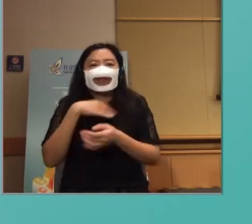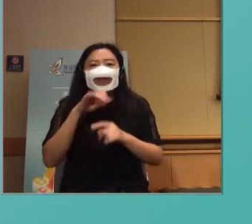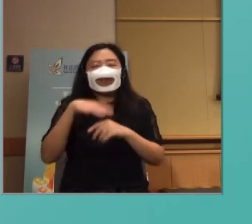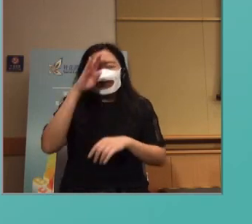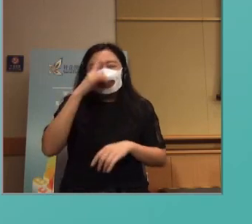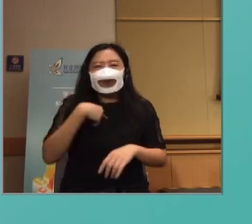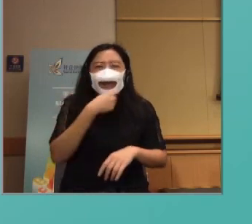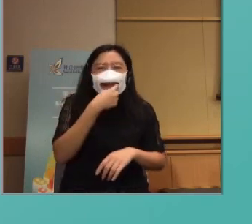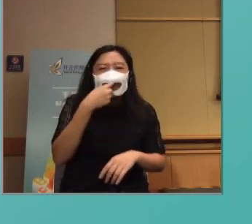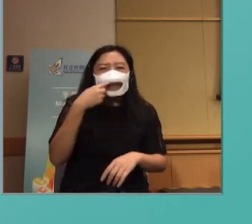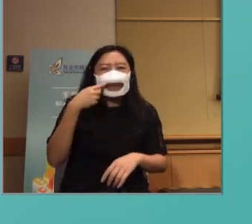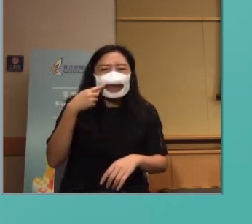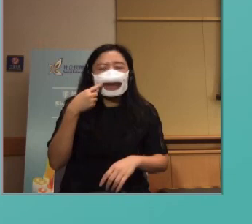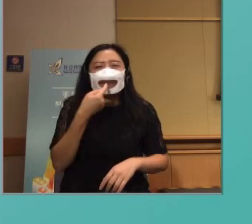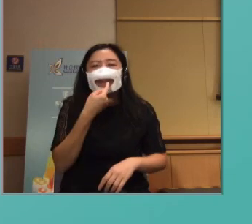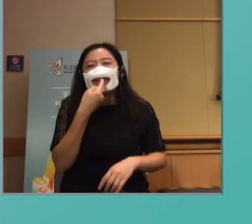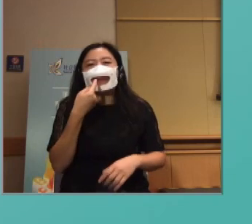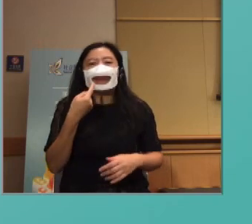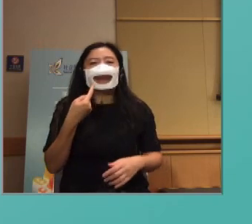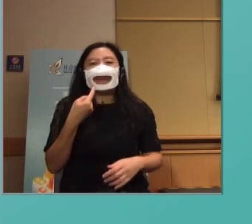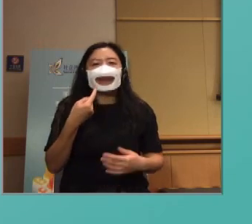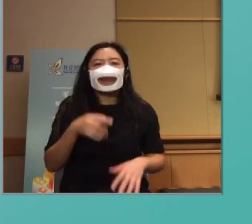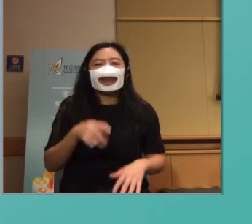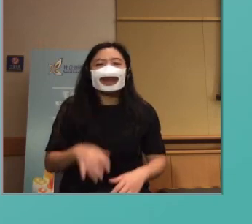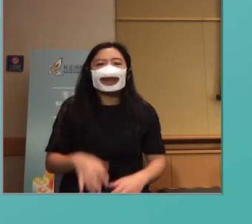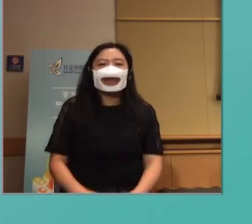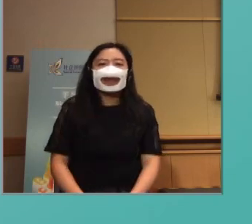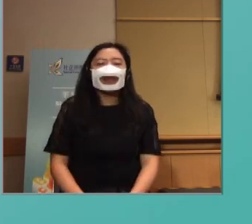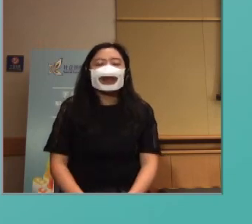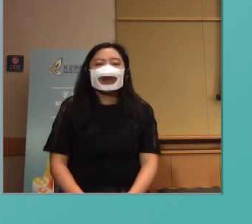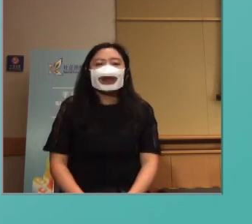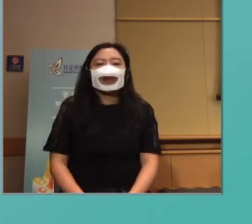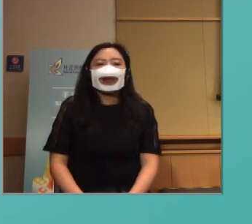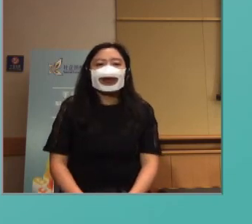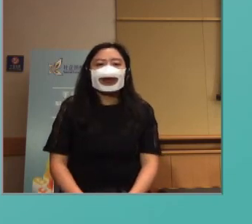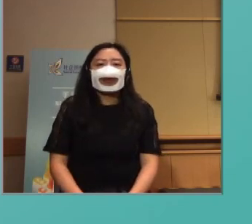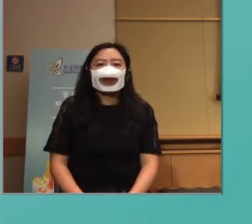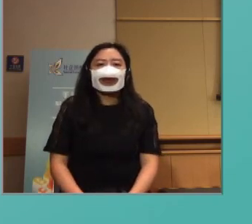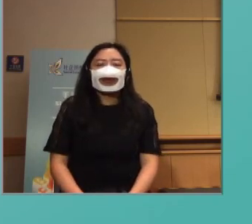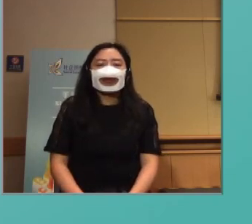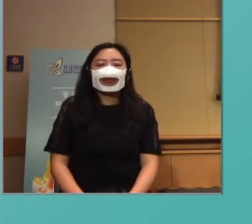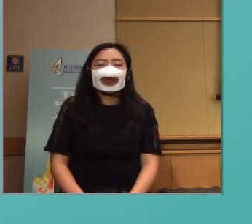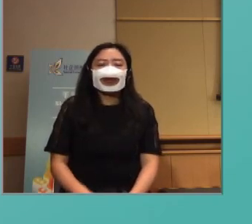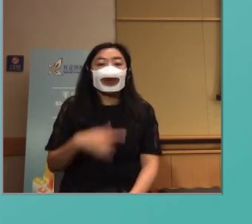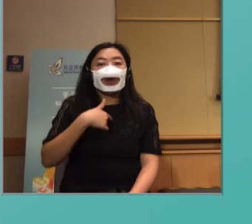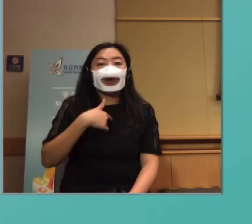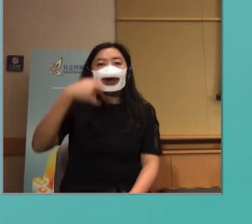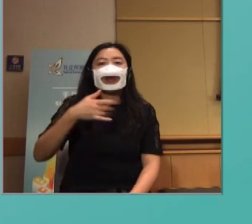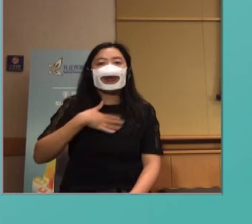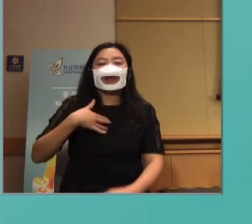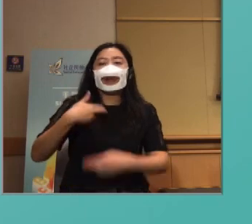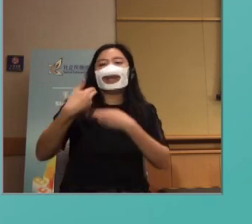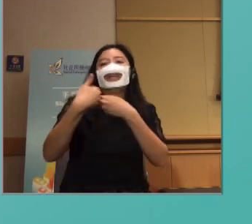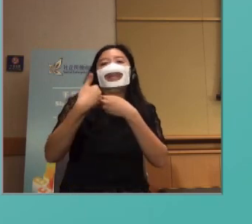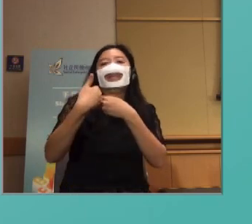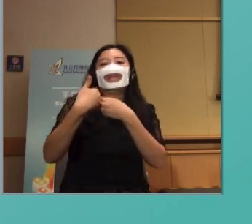or this half-assed mustache. I'm preparing for a role, a film I'm going to film next month, and this role requires me to